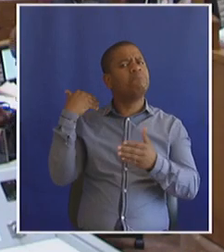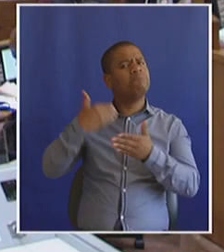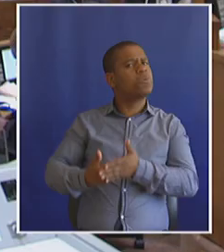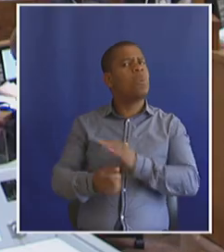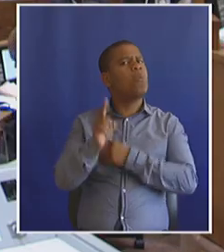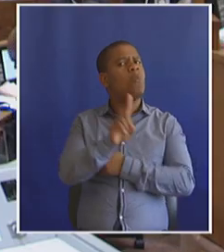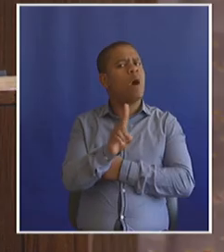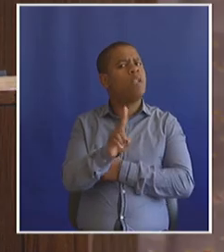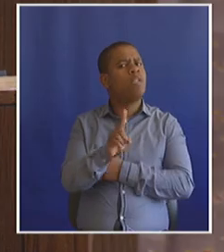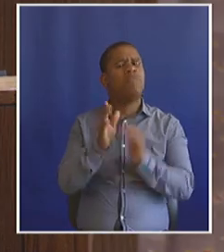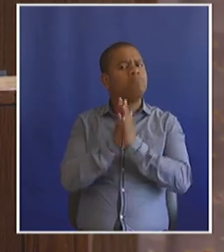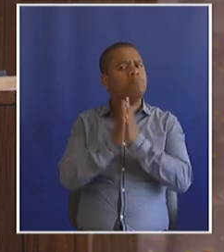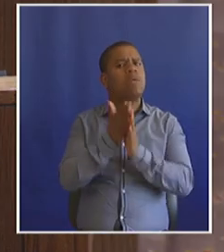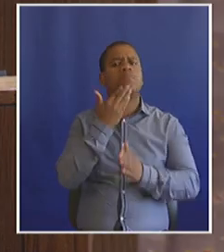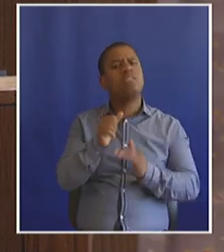Chairperson,